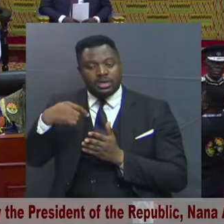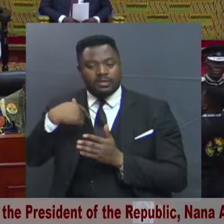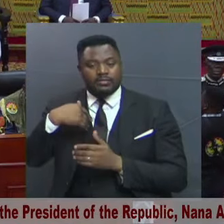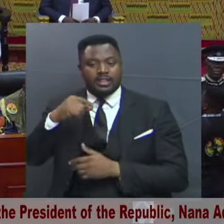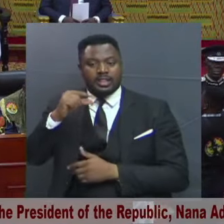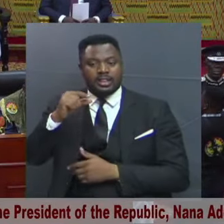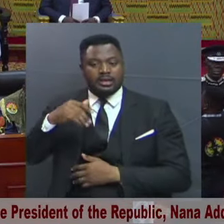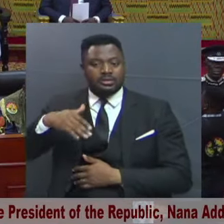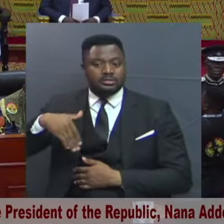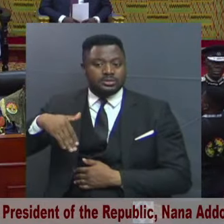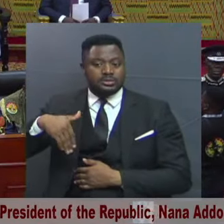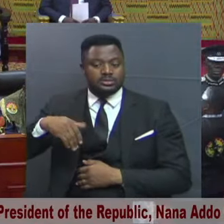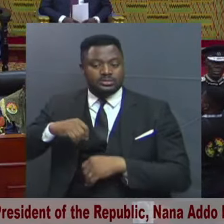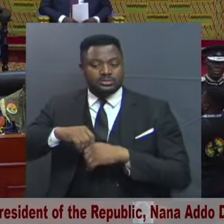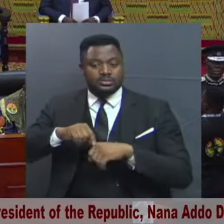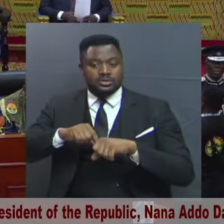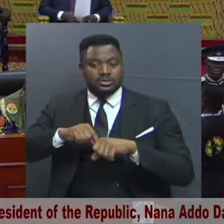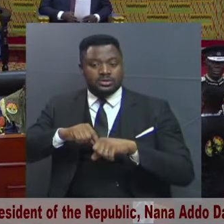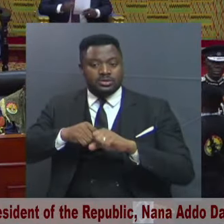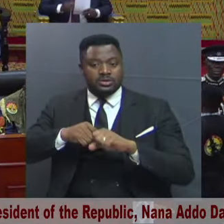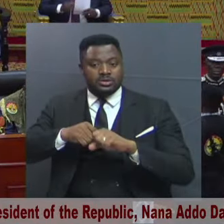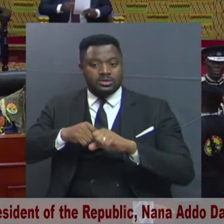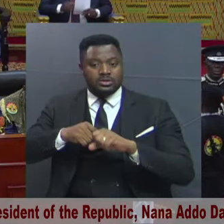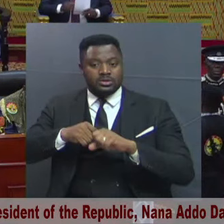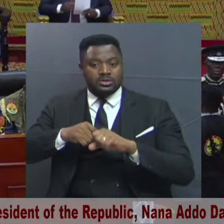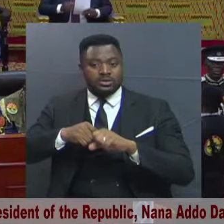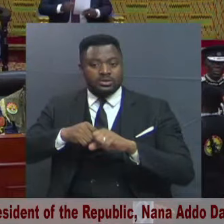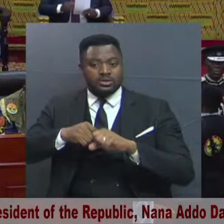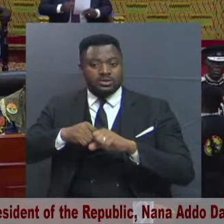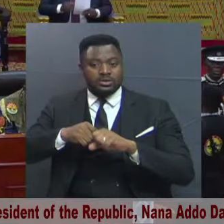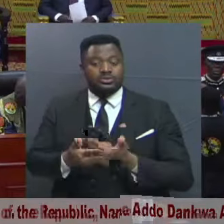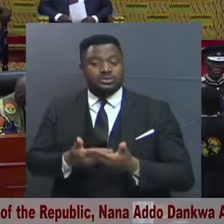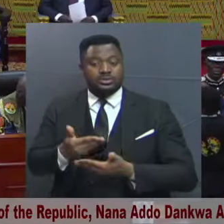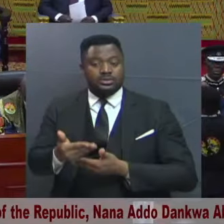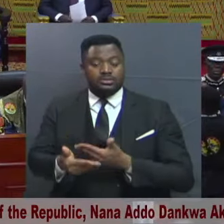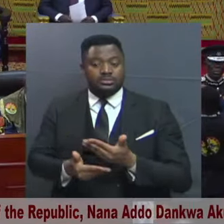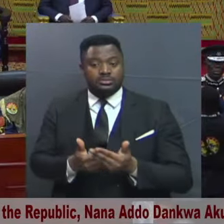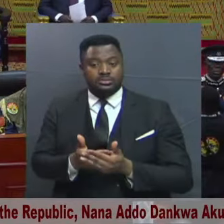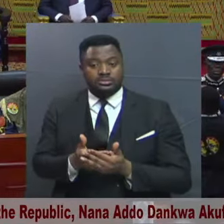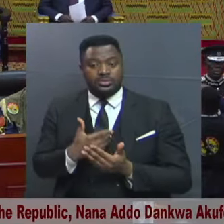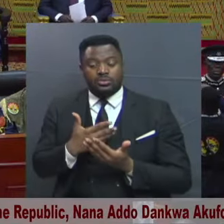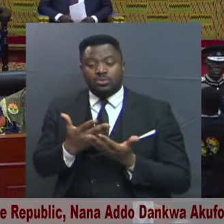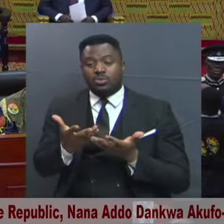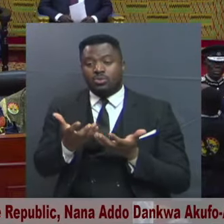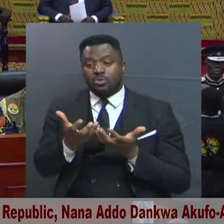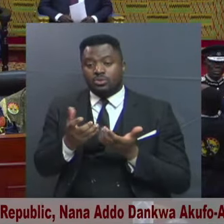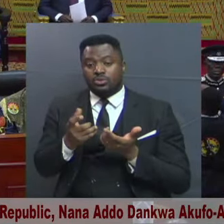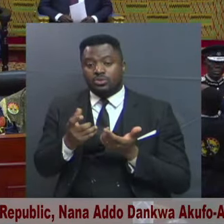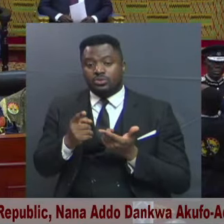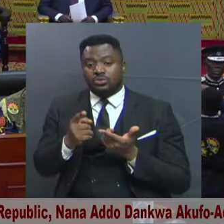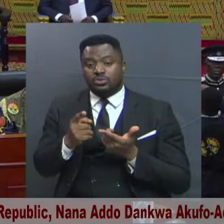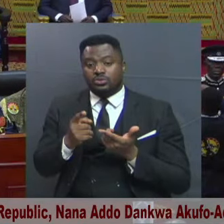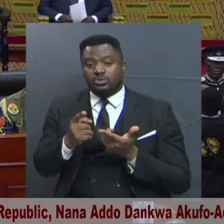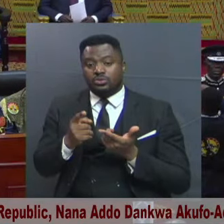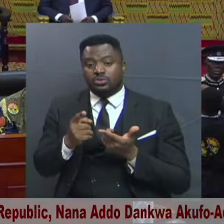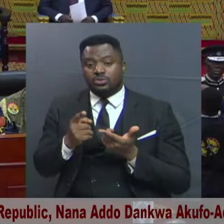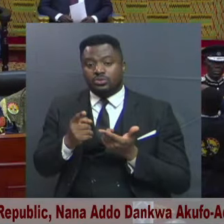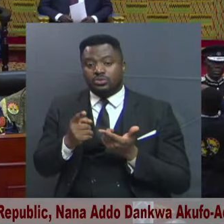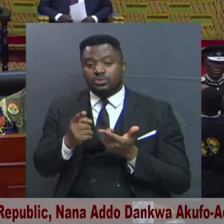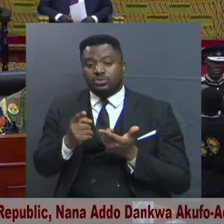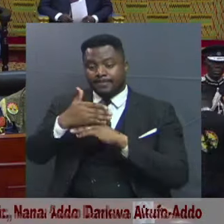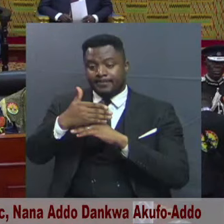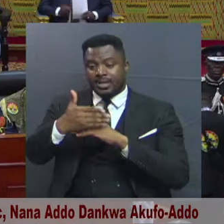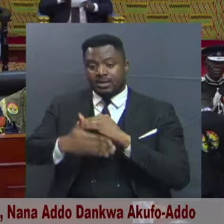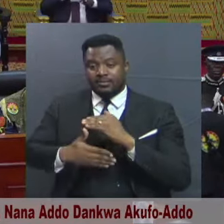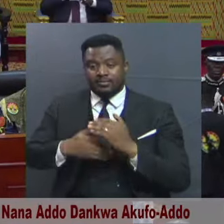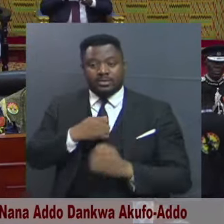delay in the commencement of proceedings and I would want to on your behalf